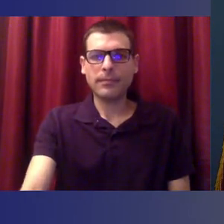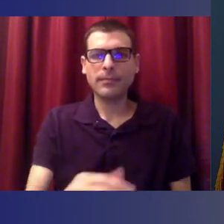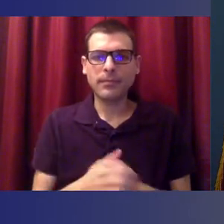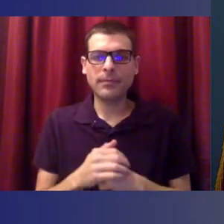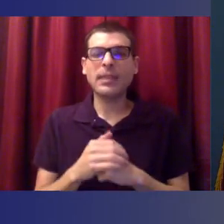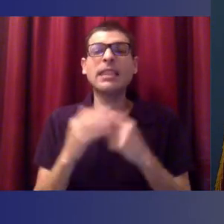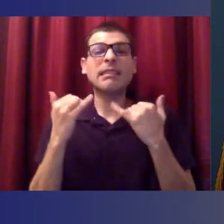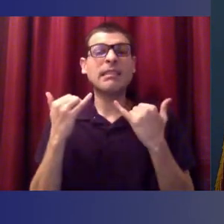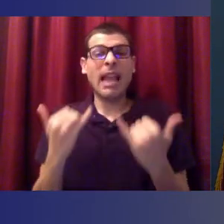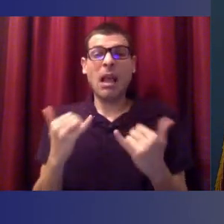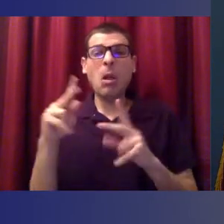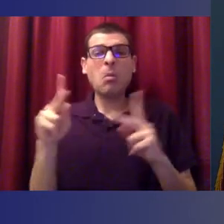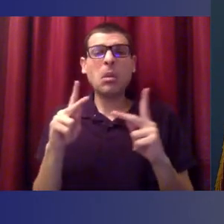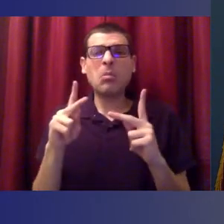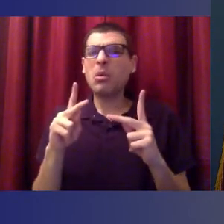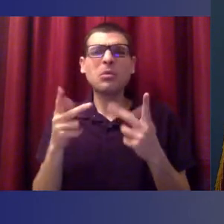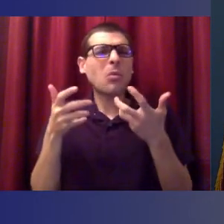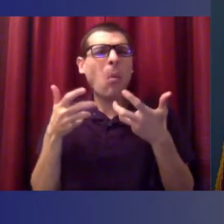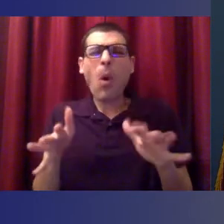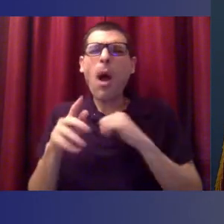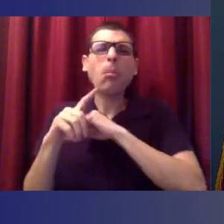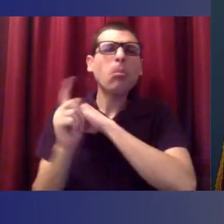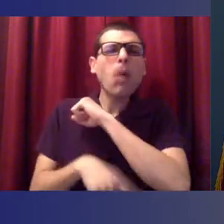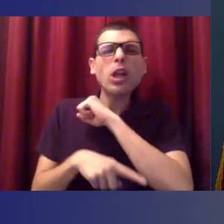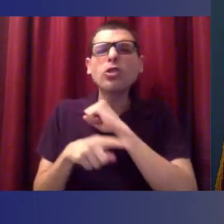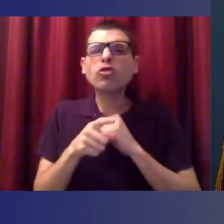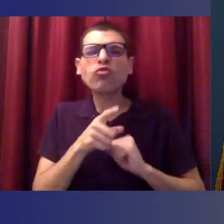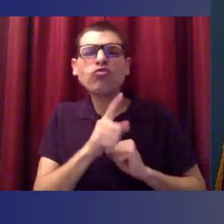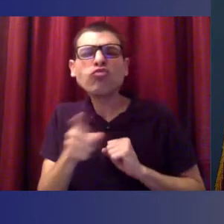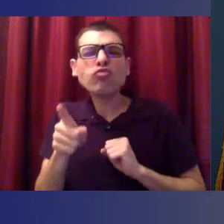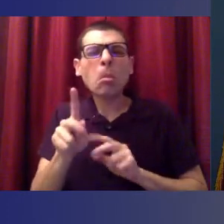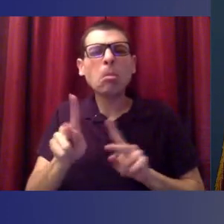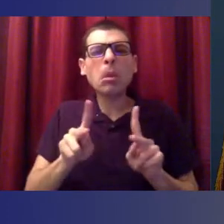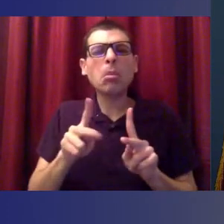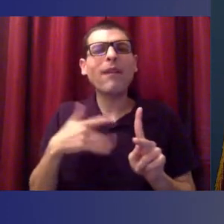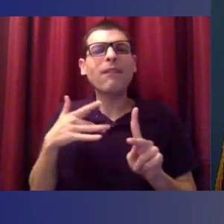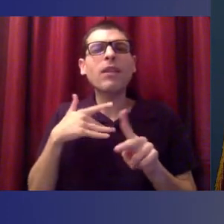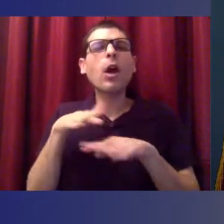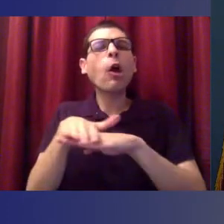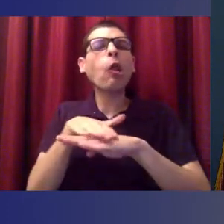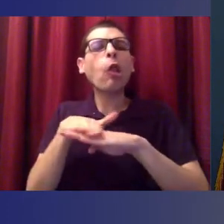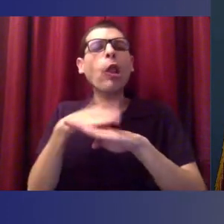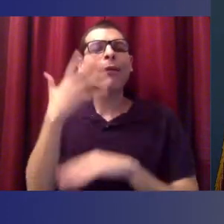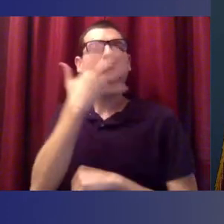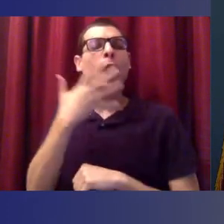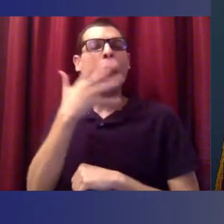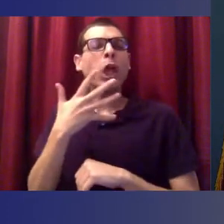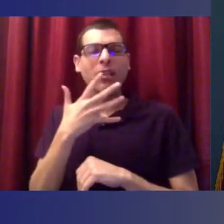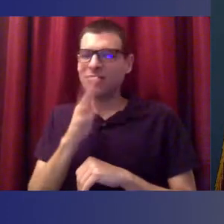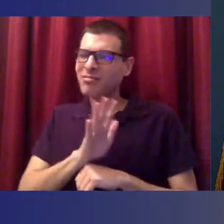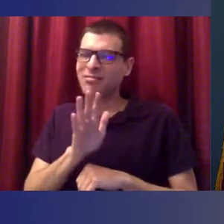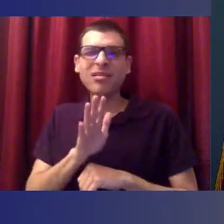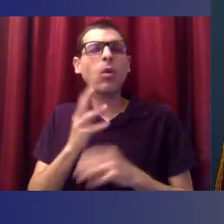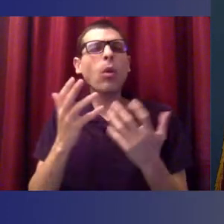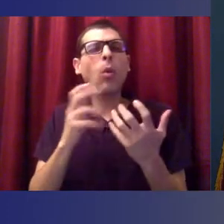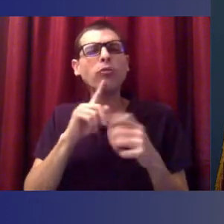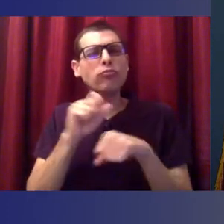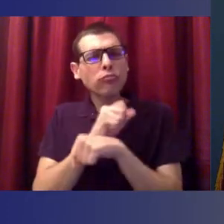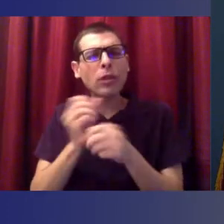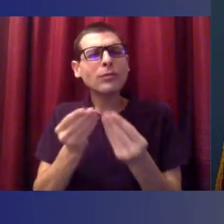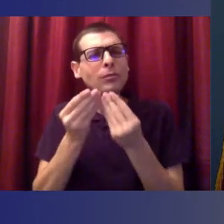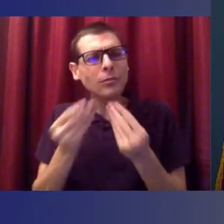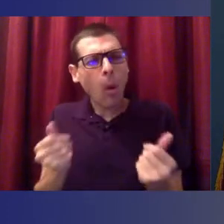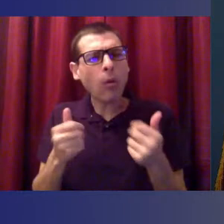punitive and superficial approaches that only address the visibility of homelessness in favor of solutions that help our neighbors escape